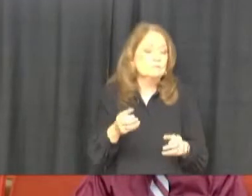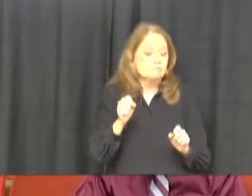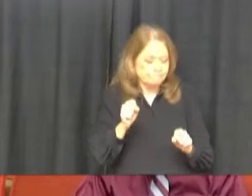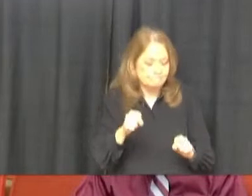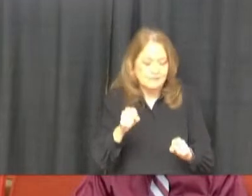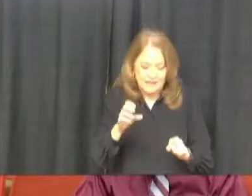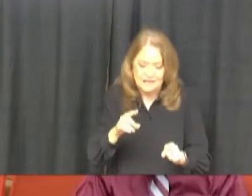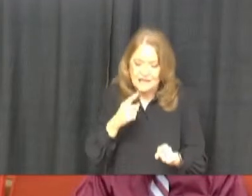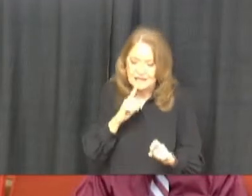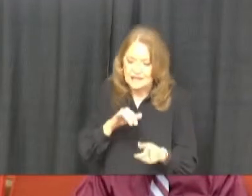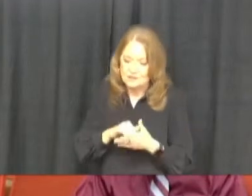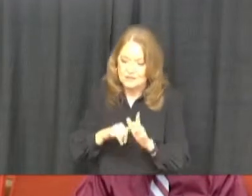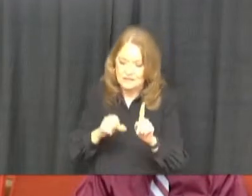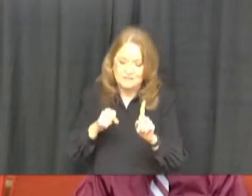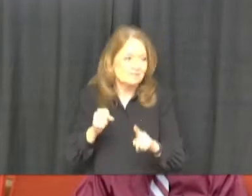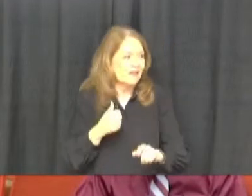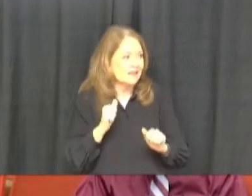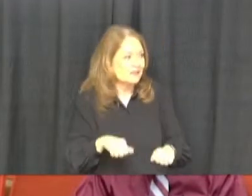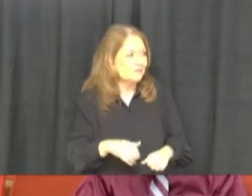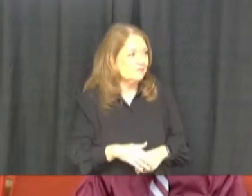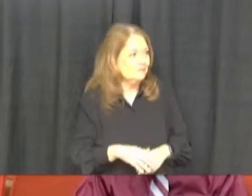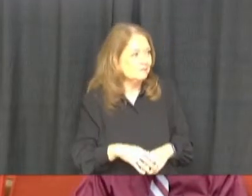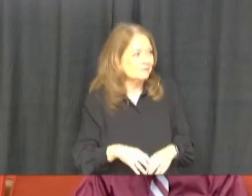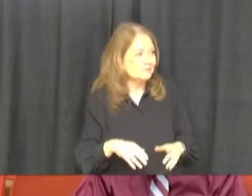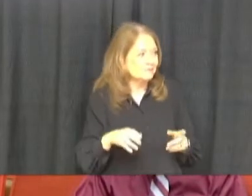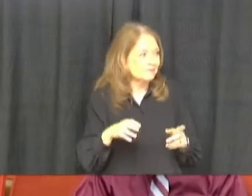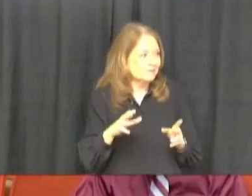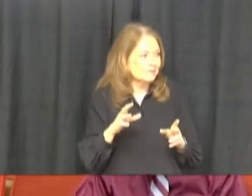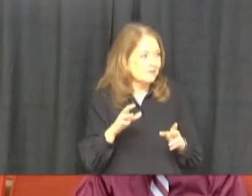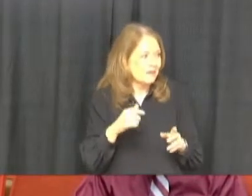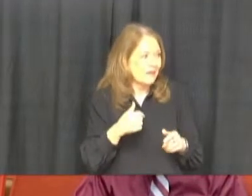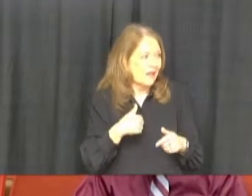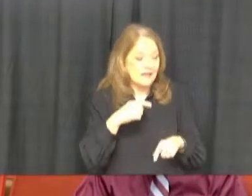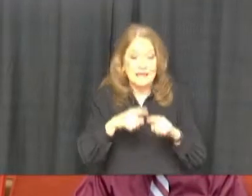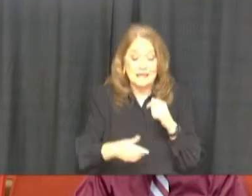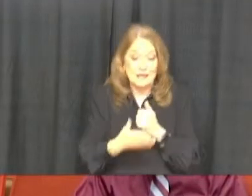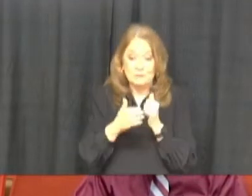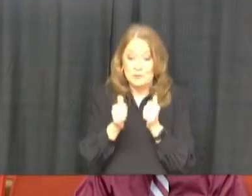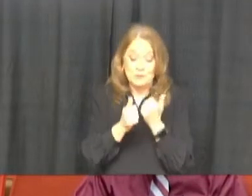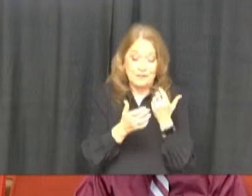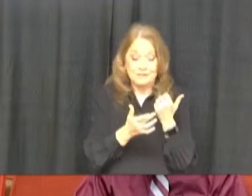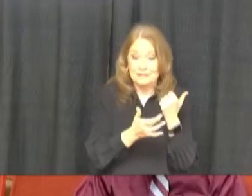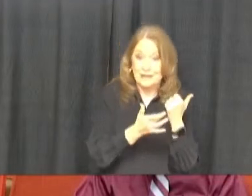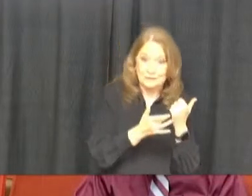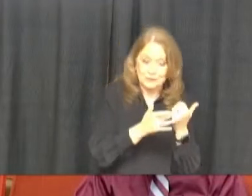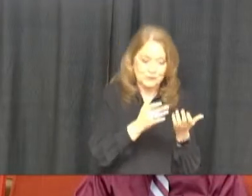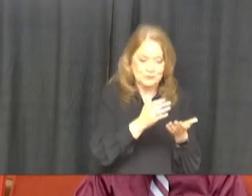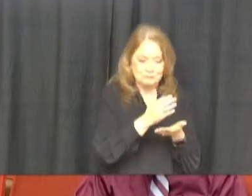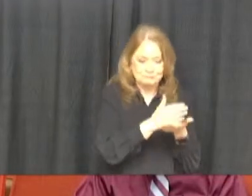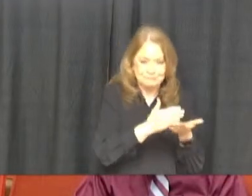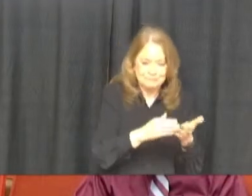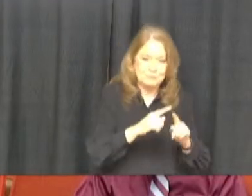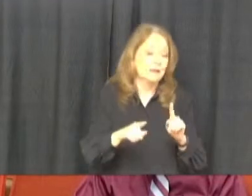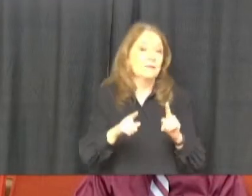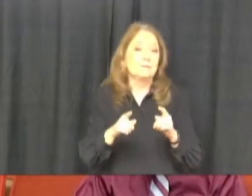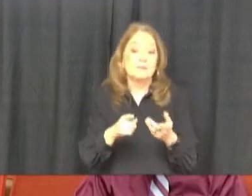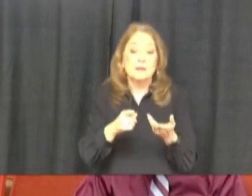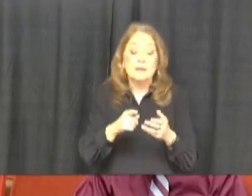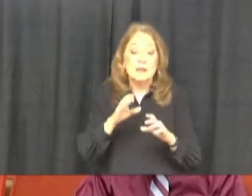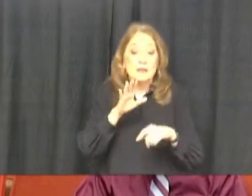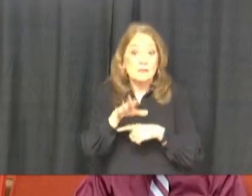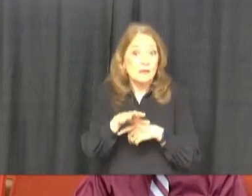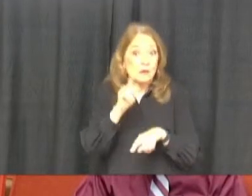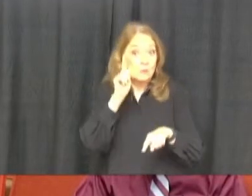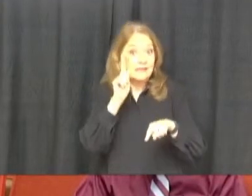that. Okay. Gigabits and things like that, I'm not going to be able to help you. Here's what they cannot do.